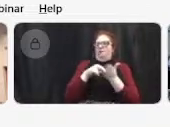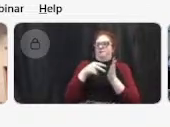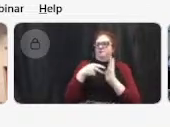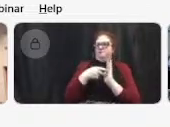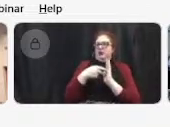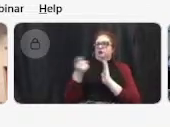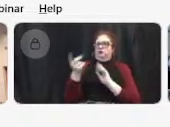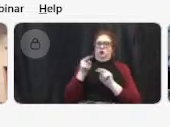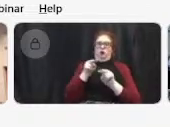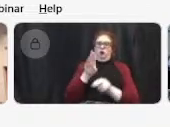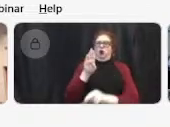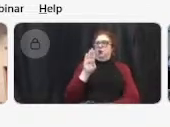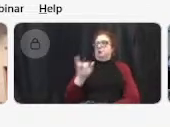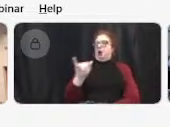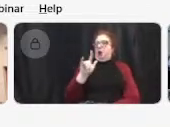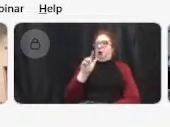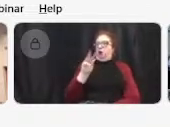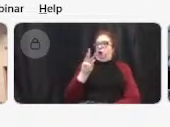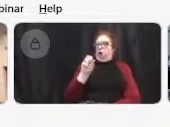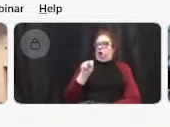this time,